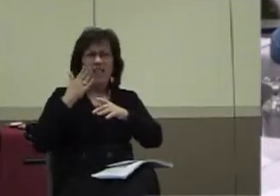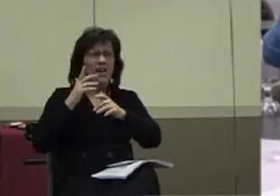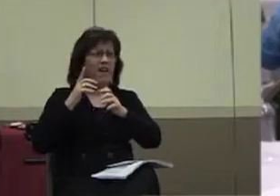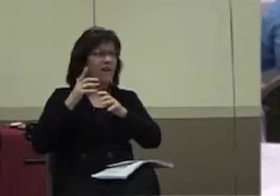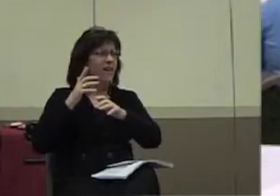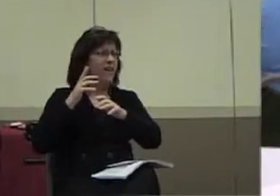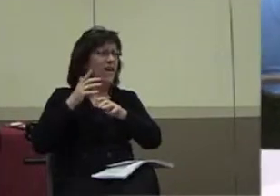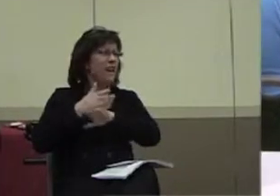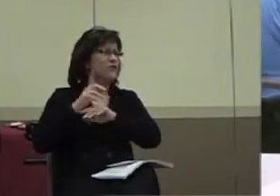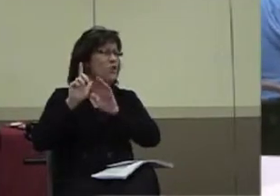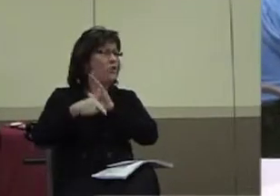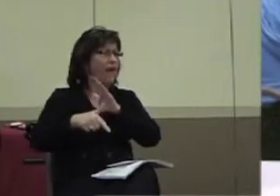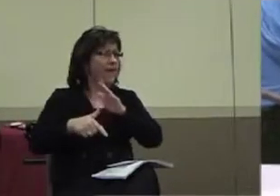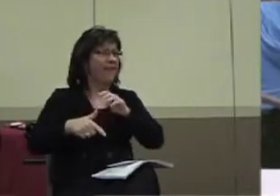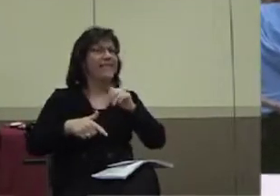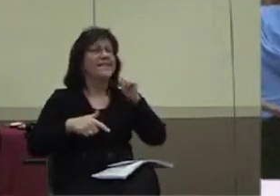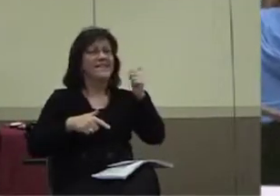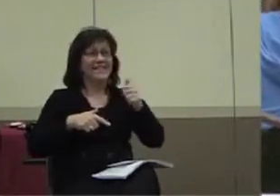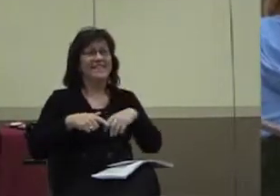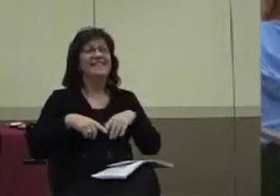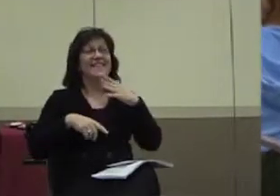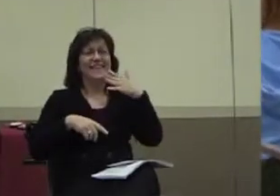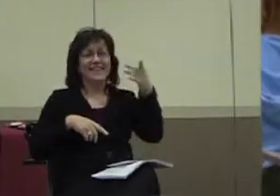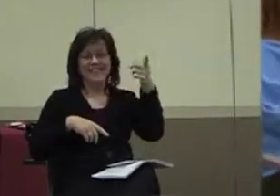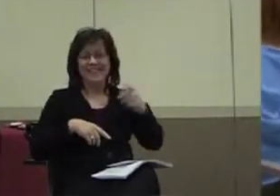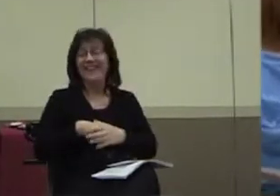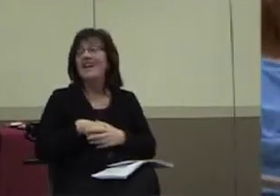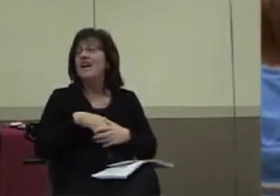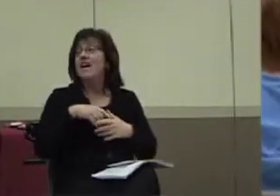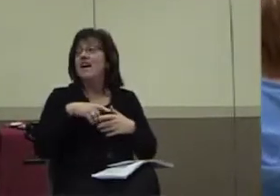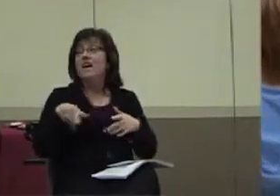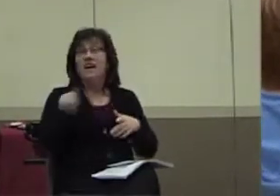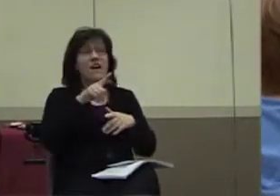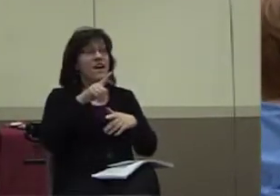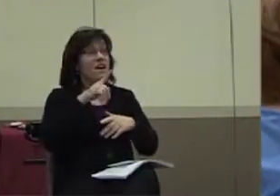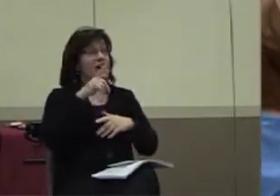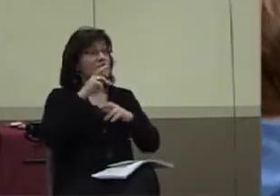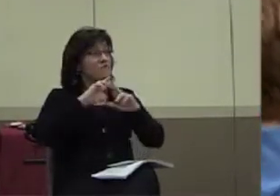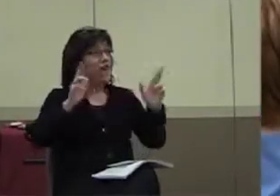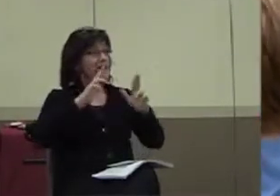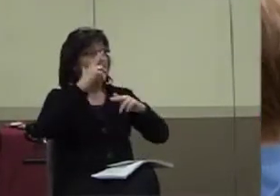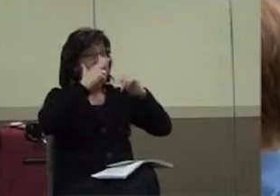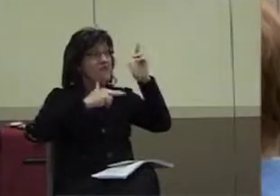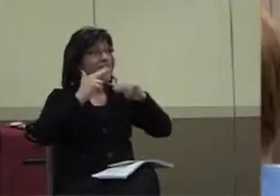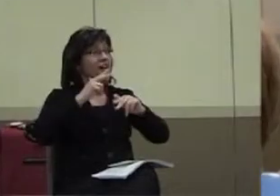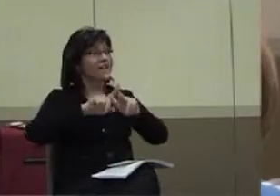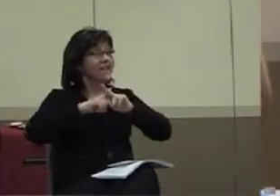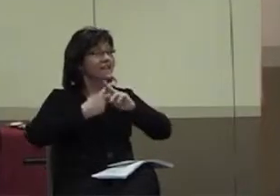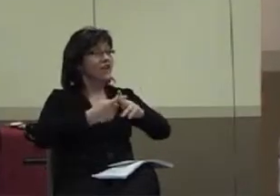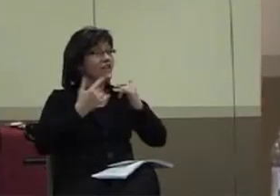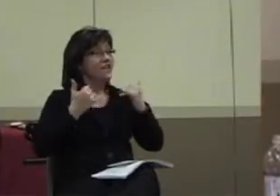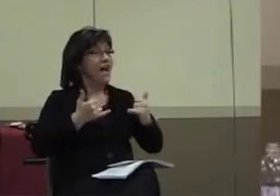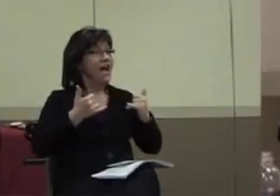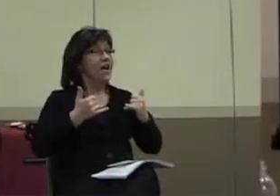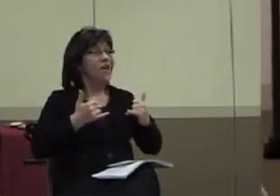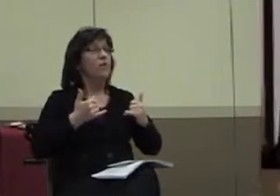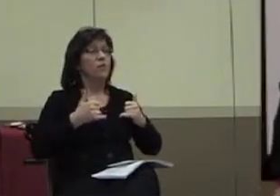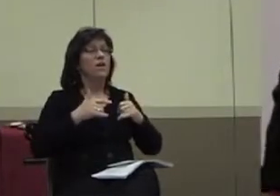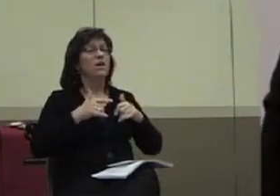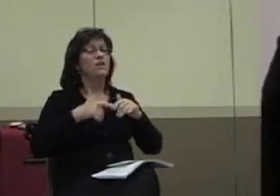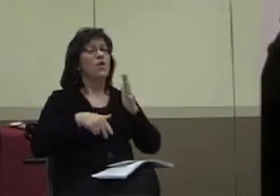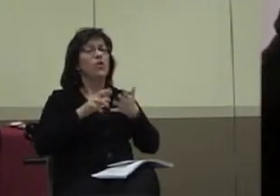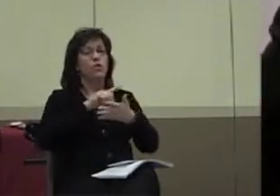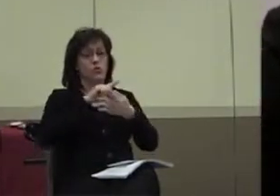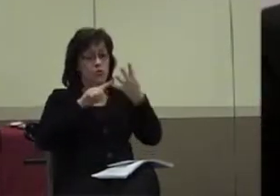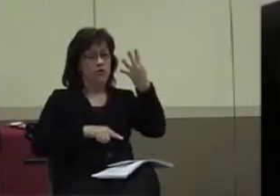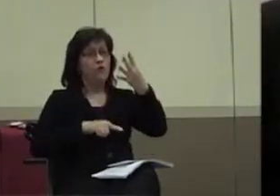one. All right, are you ready to have fun and get started now? We'll review the 4 rules about behavior at the end because I know I gave